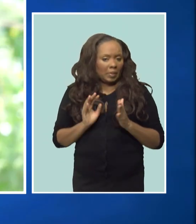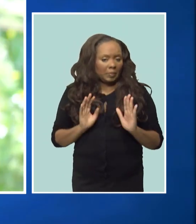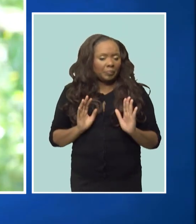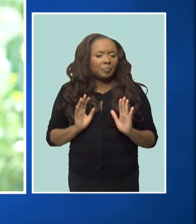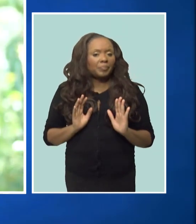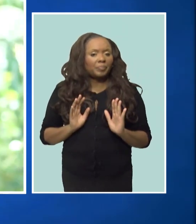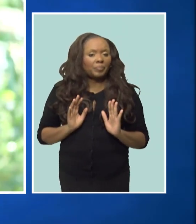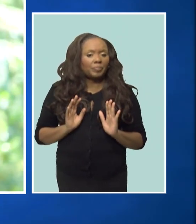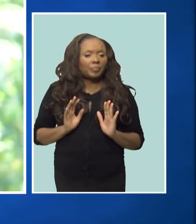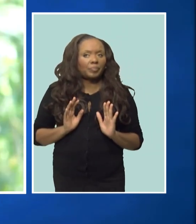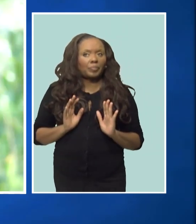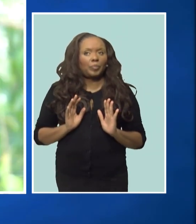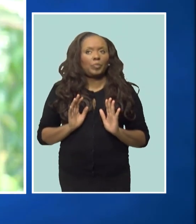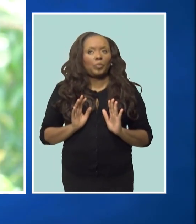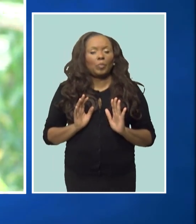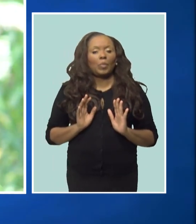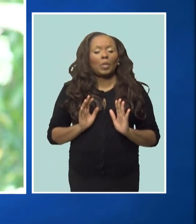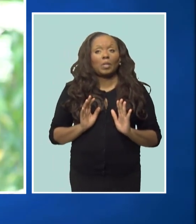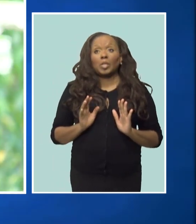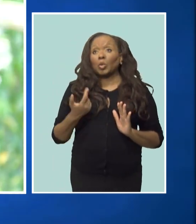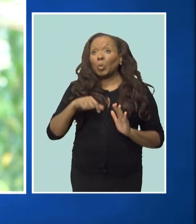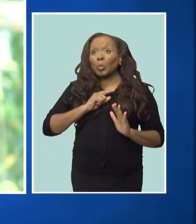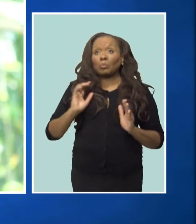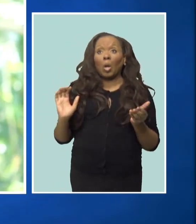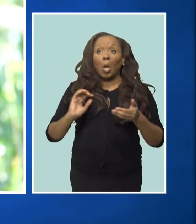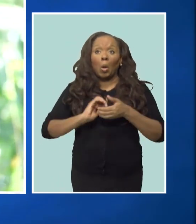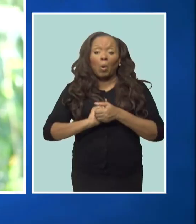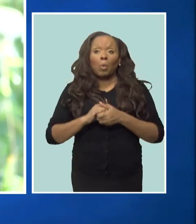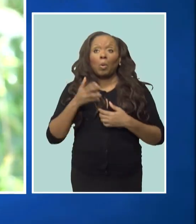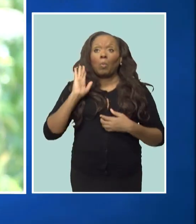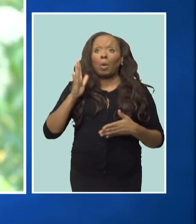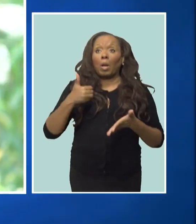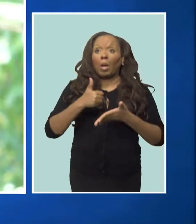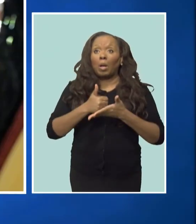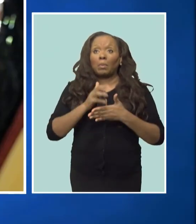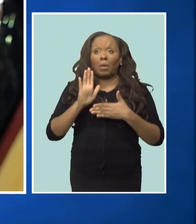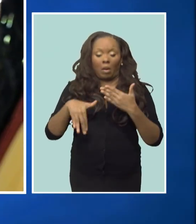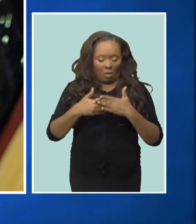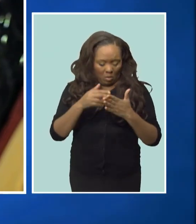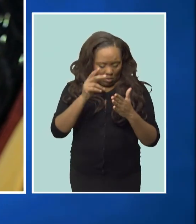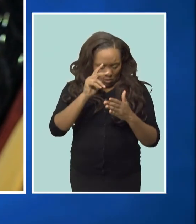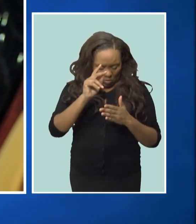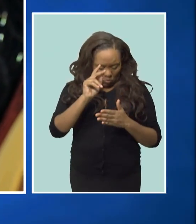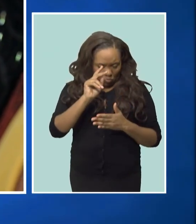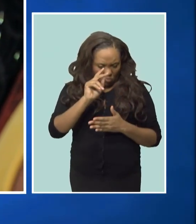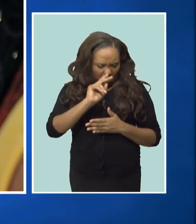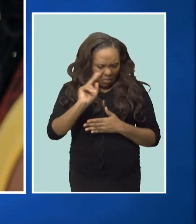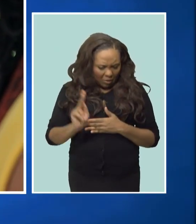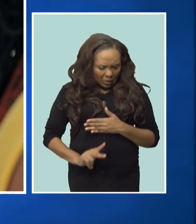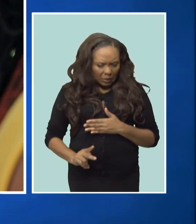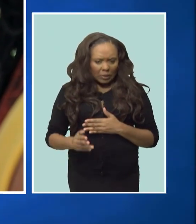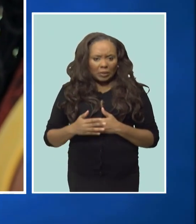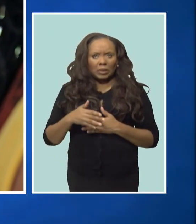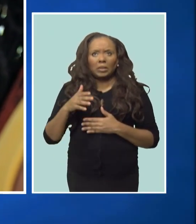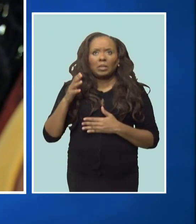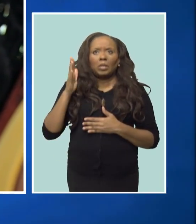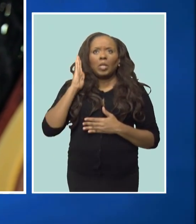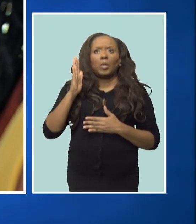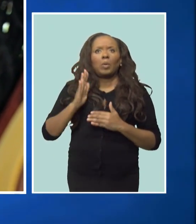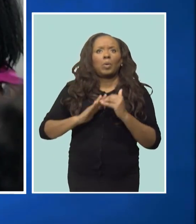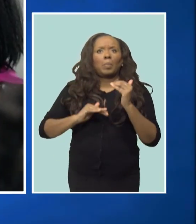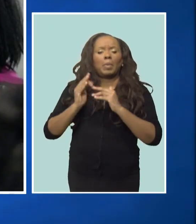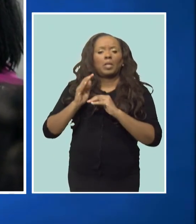We have partnerships that will help us in every parish build a ramp for the